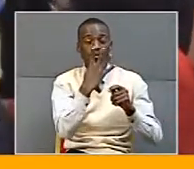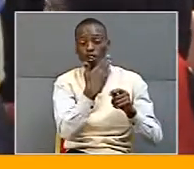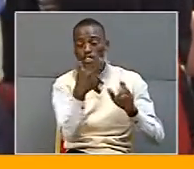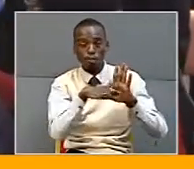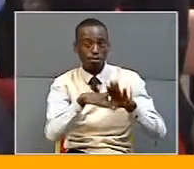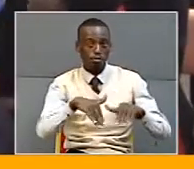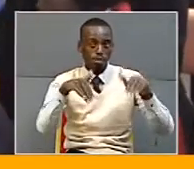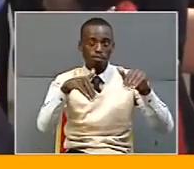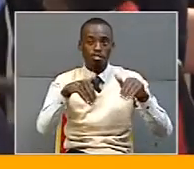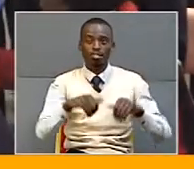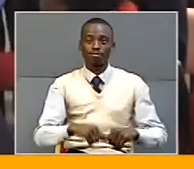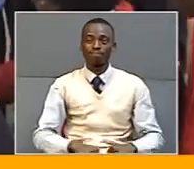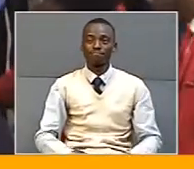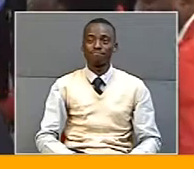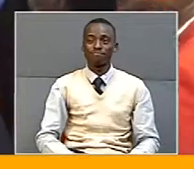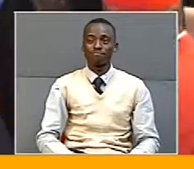MPs.